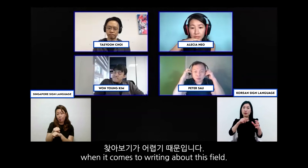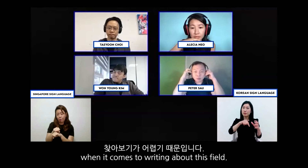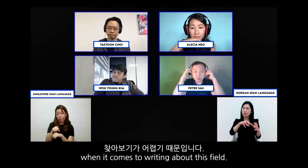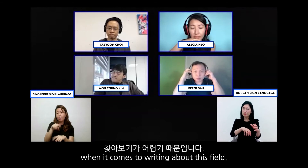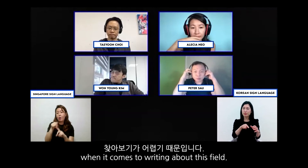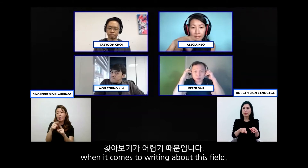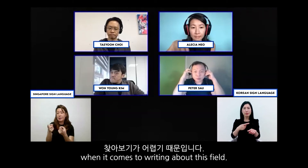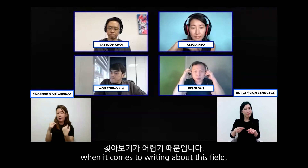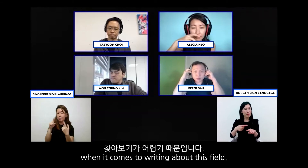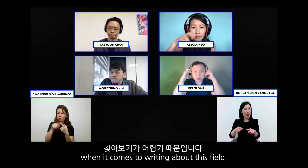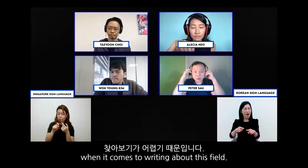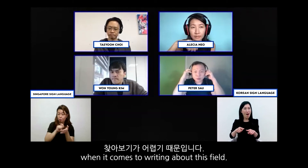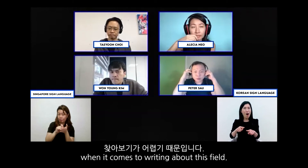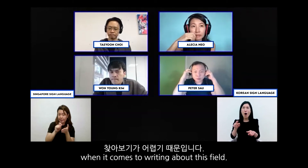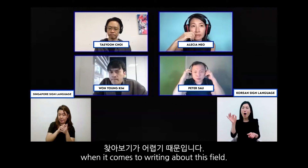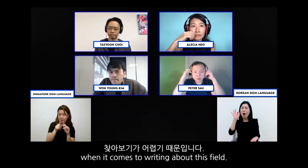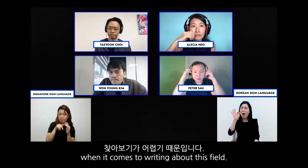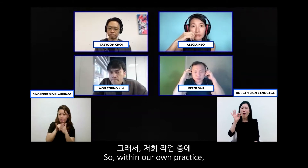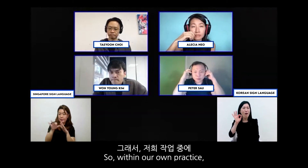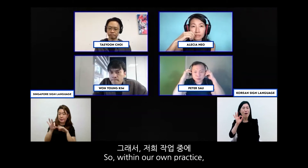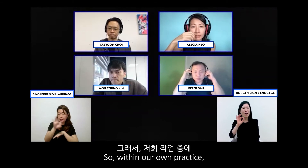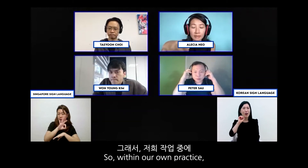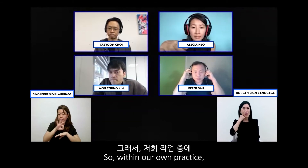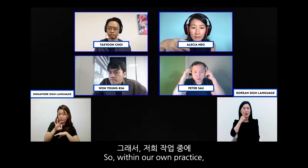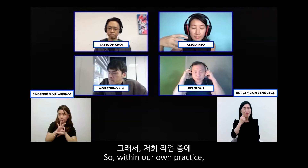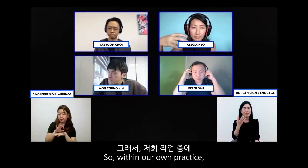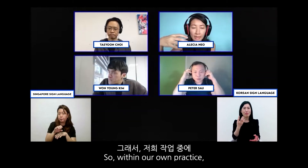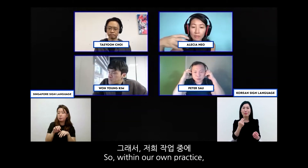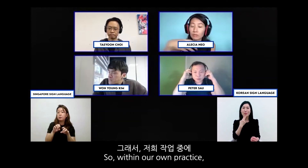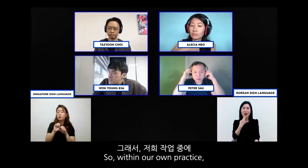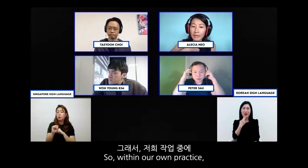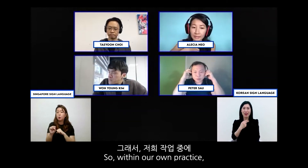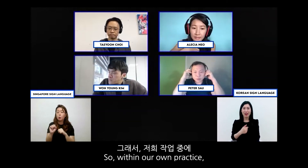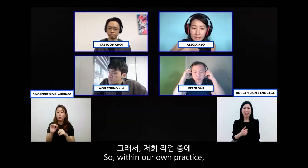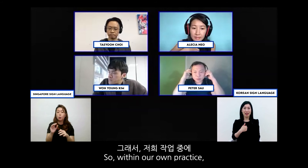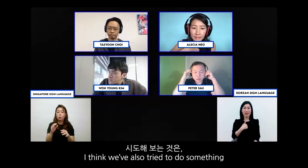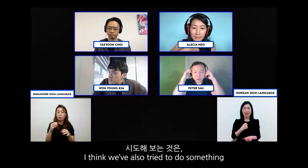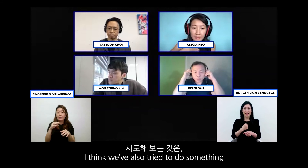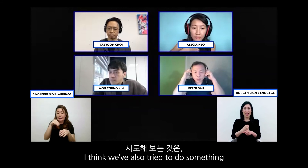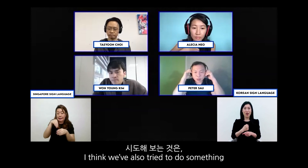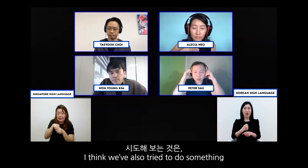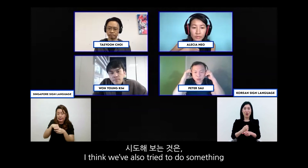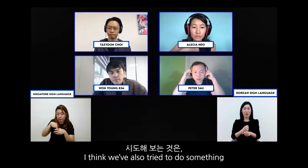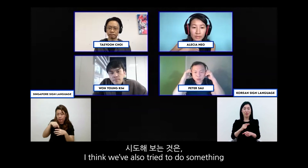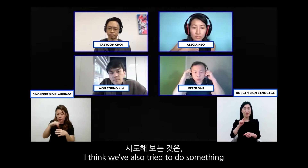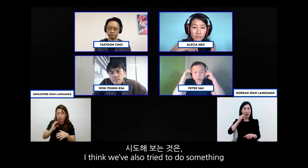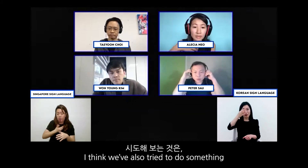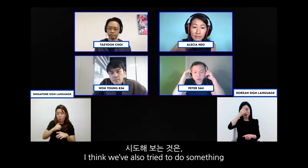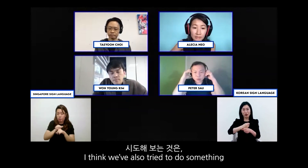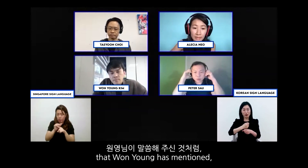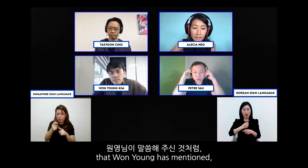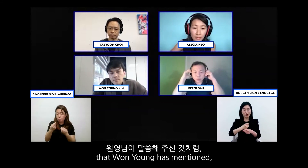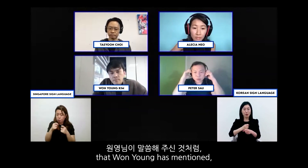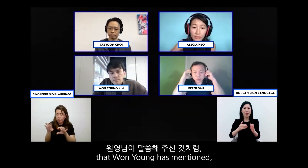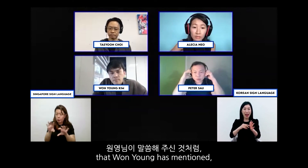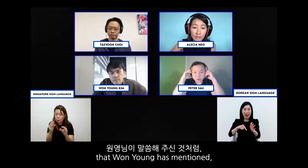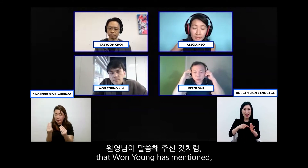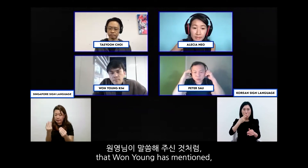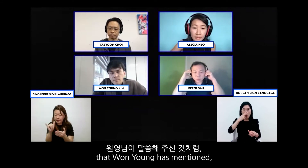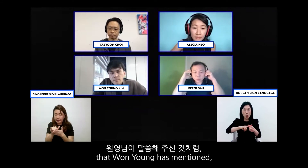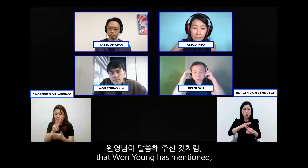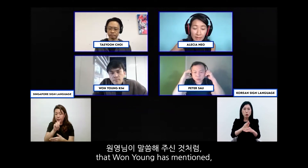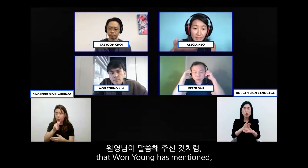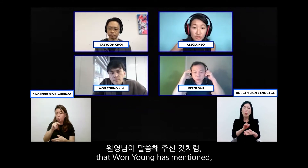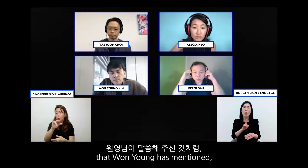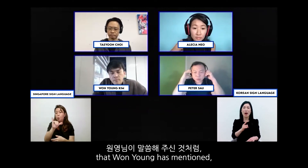to writing about this field. So within our own practice, I think we've also tried to do something that Wonyoung